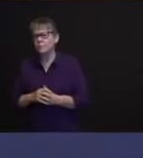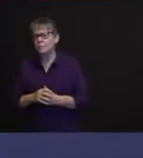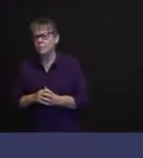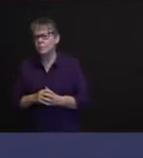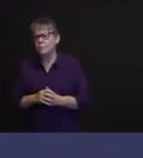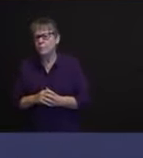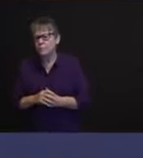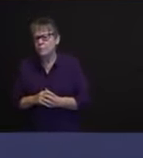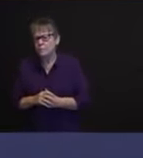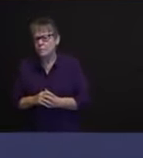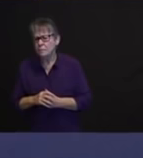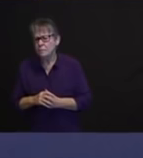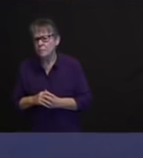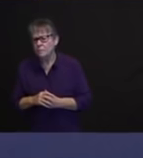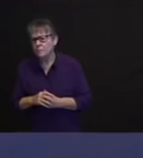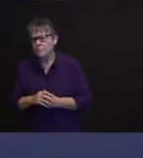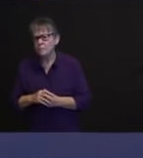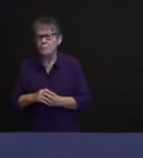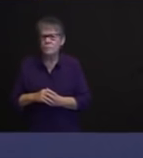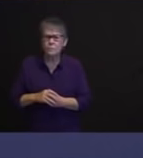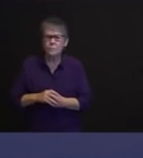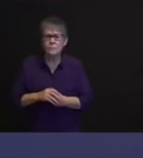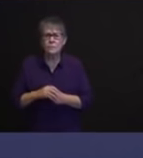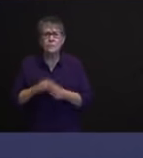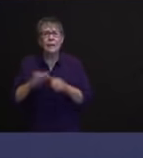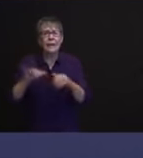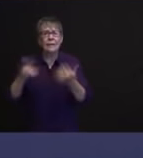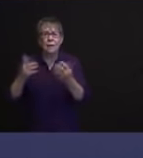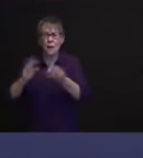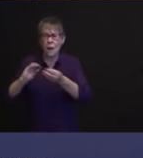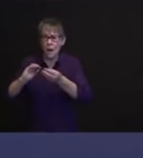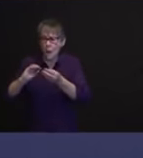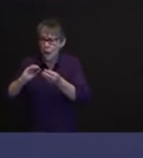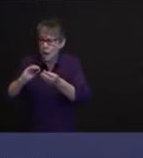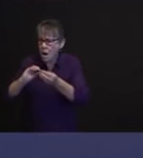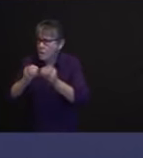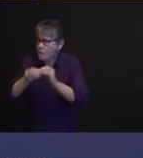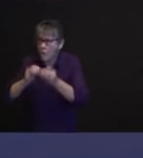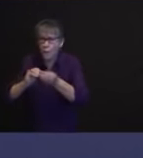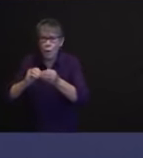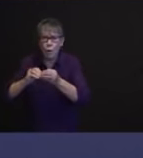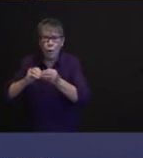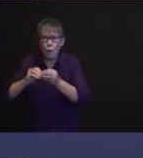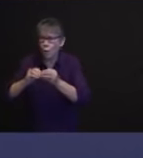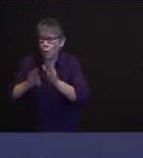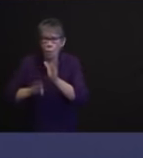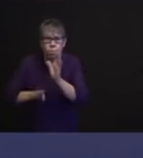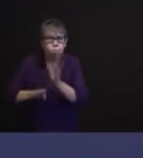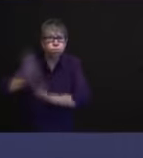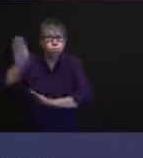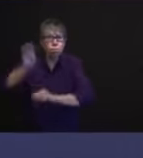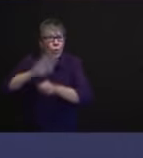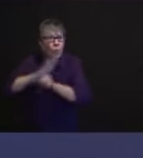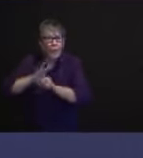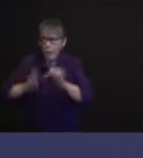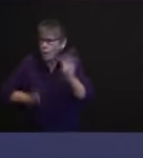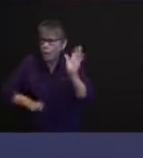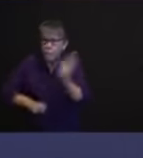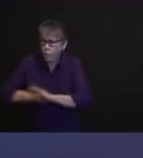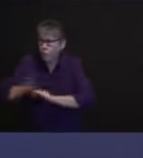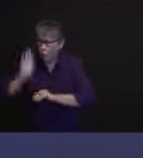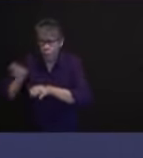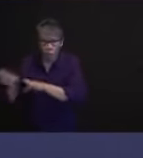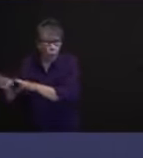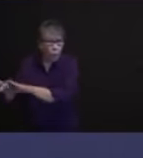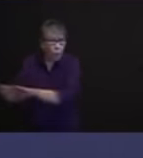mandate school closures for that region? And if so, how many regions would need to hit very high activity or level red for you to mandate a statewide